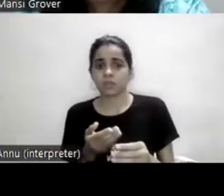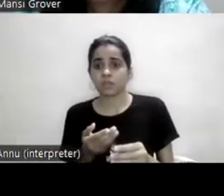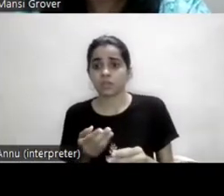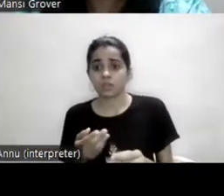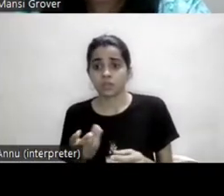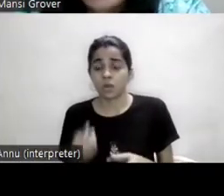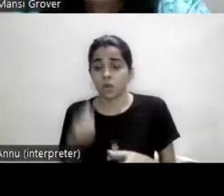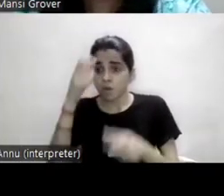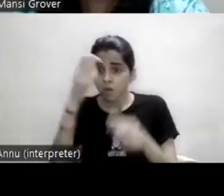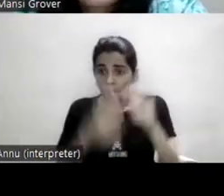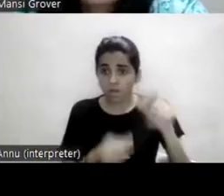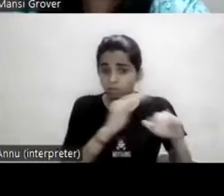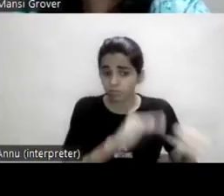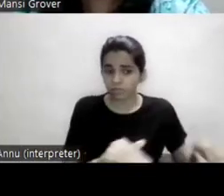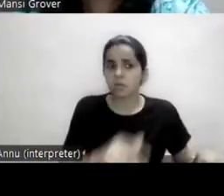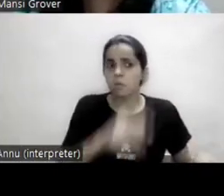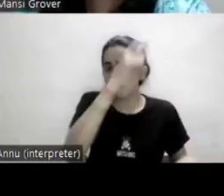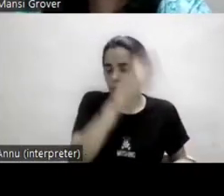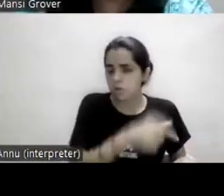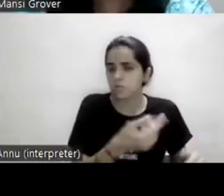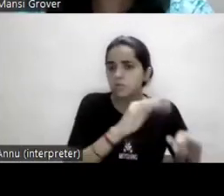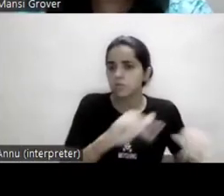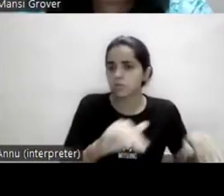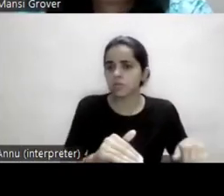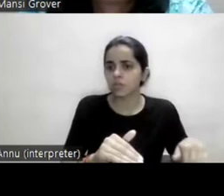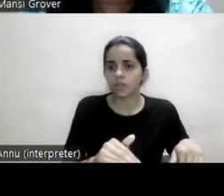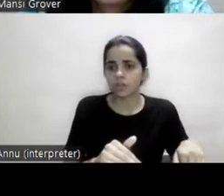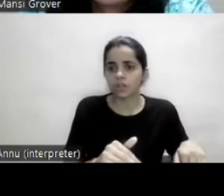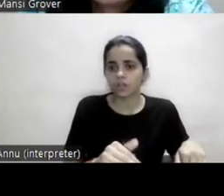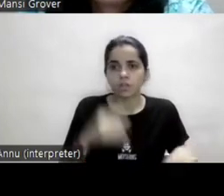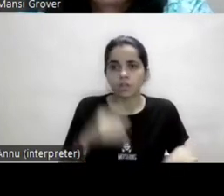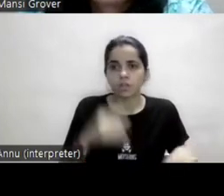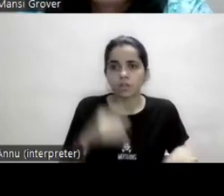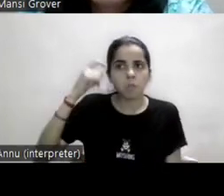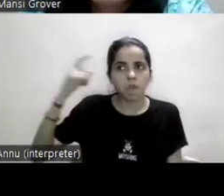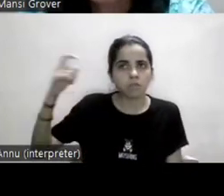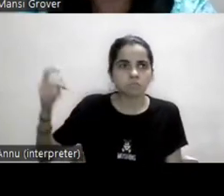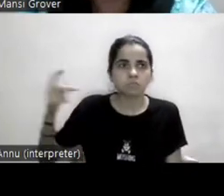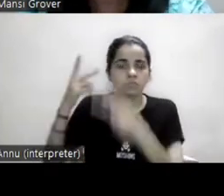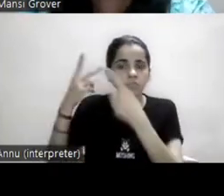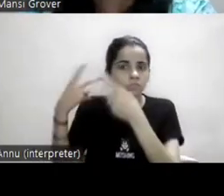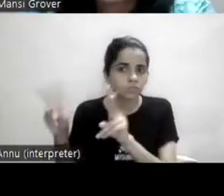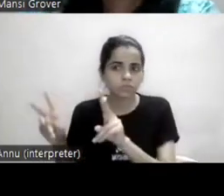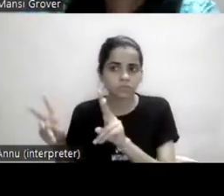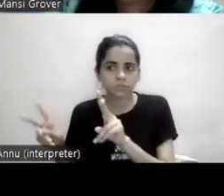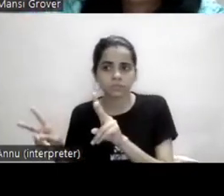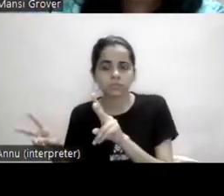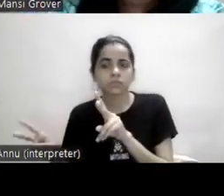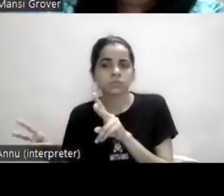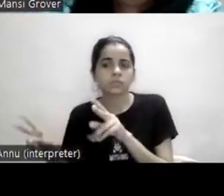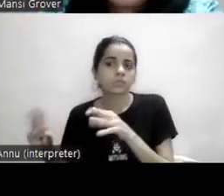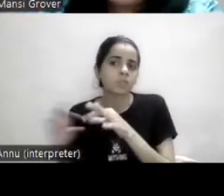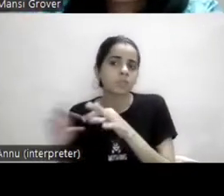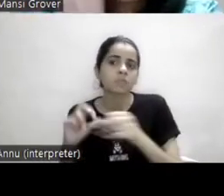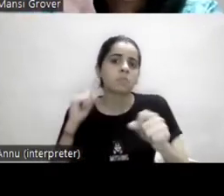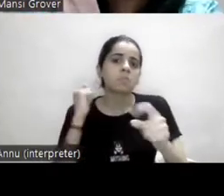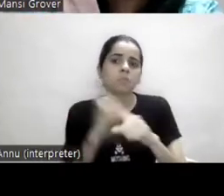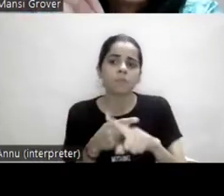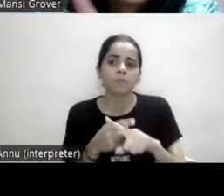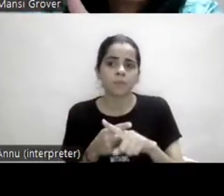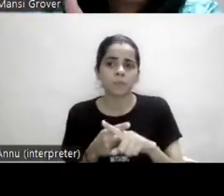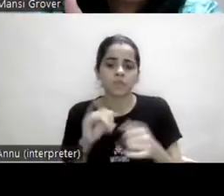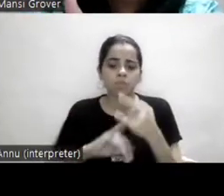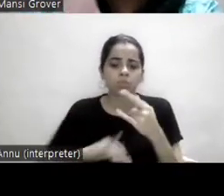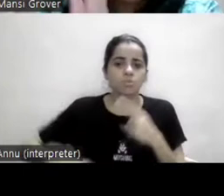person or that child will have a different kind of imagination, which will not fit in the